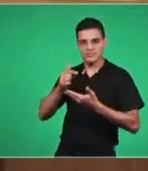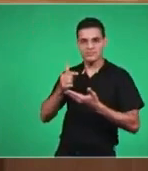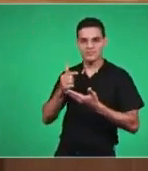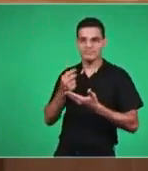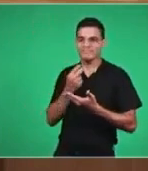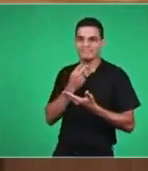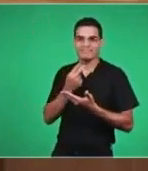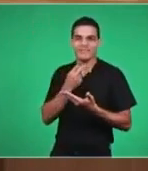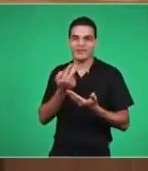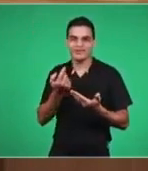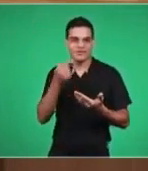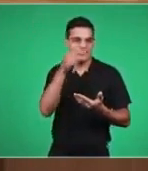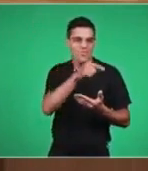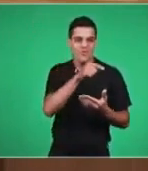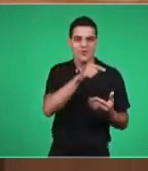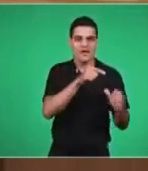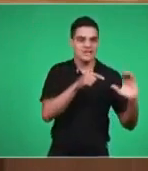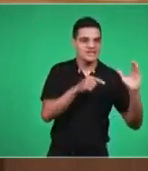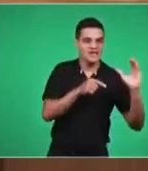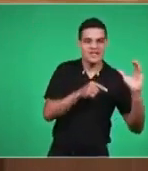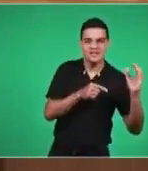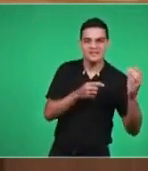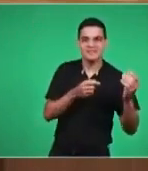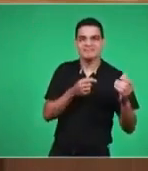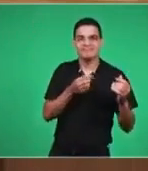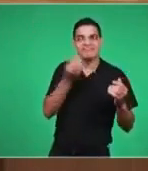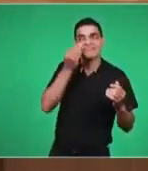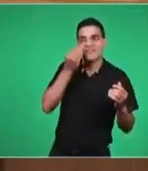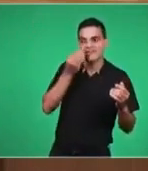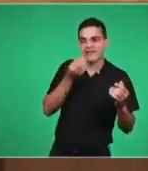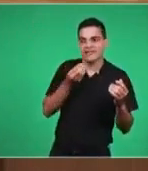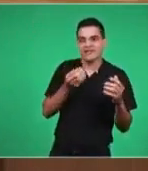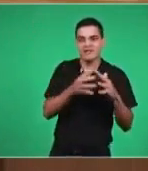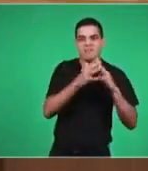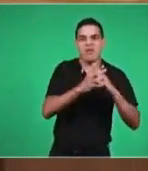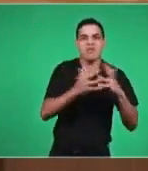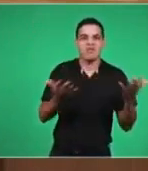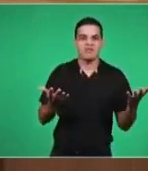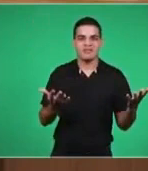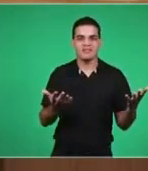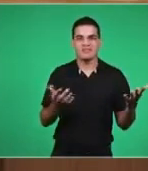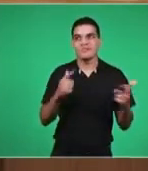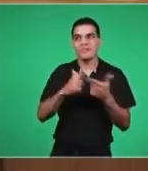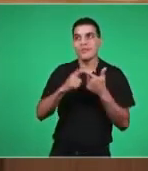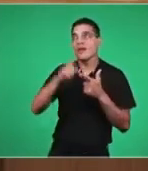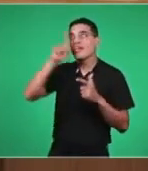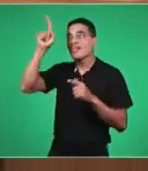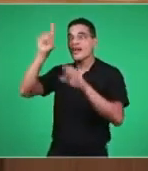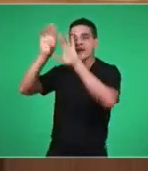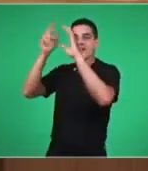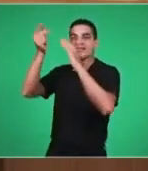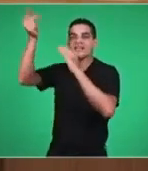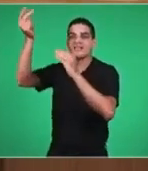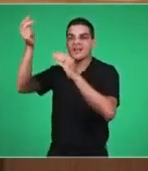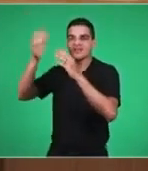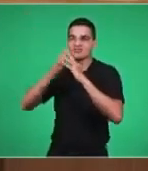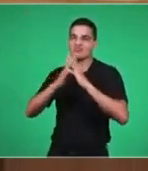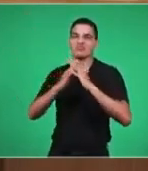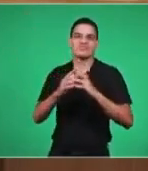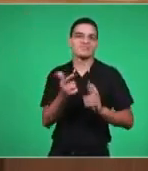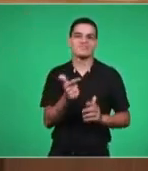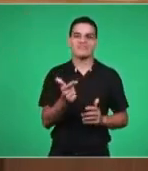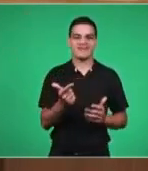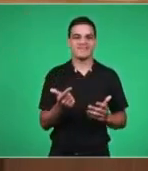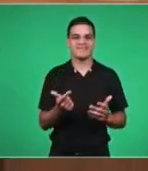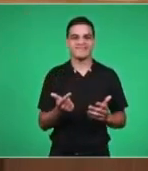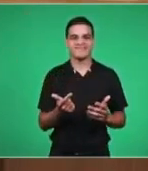But faith, we know that it doesn't have any confrontation, these things that refute it or can